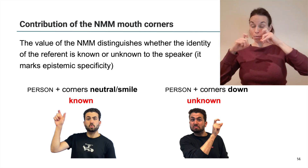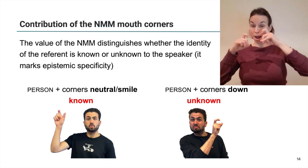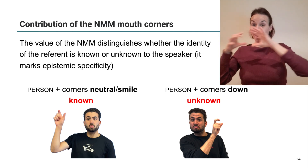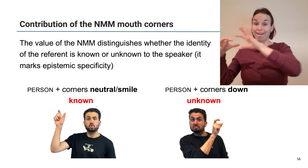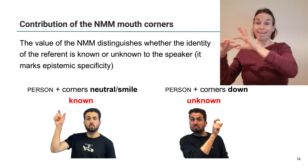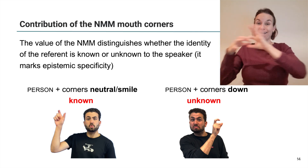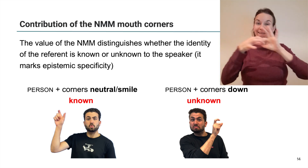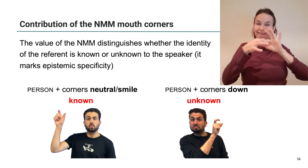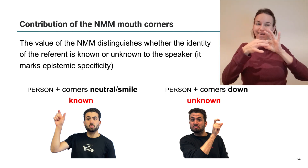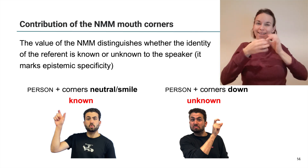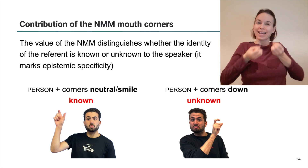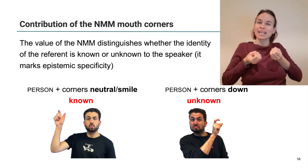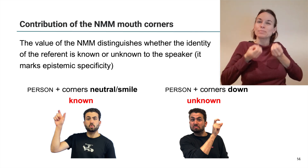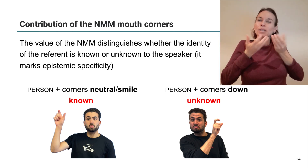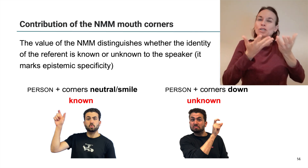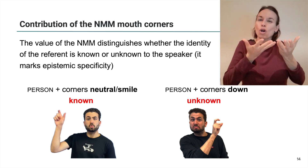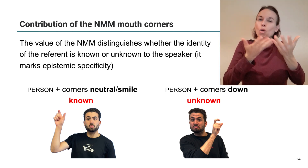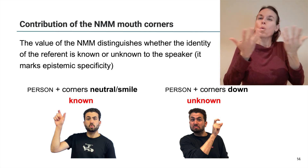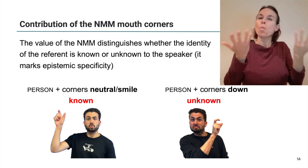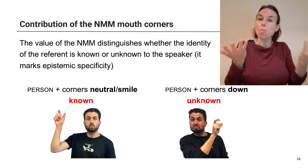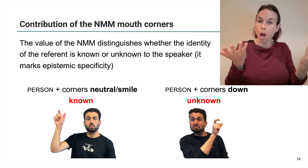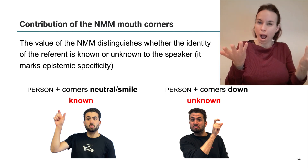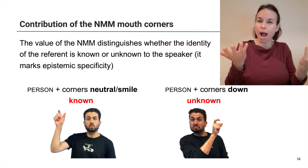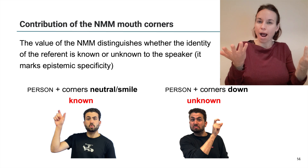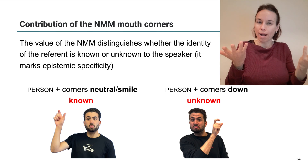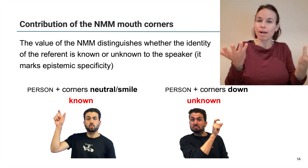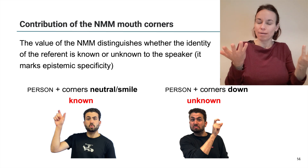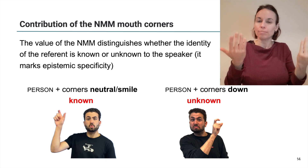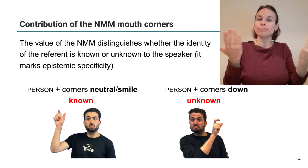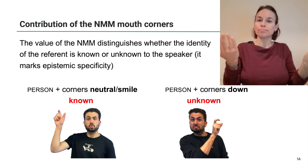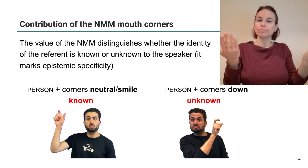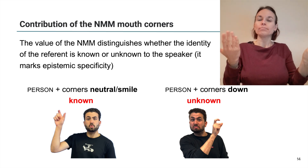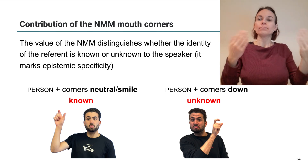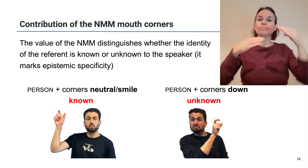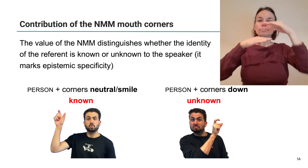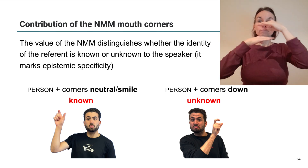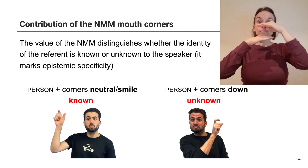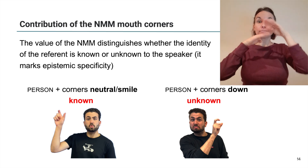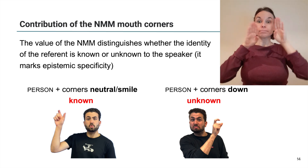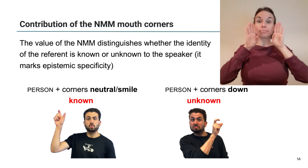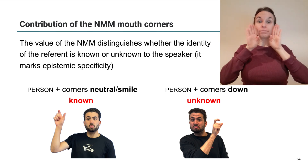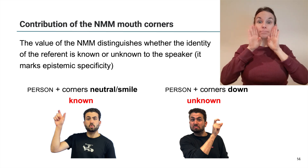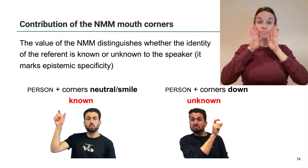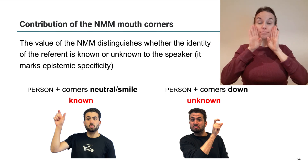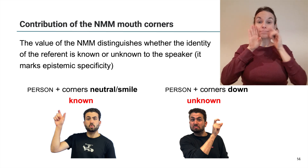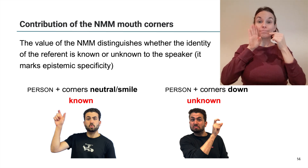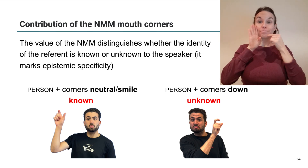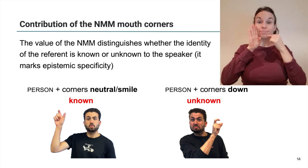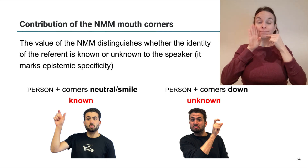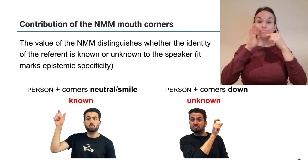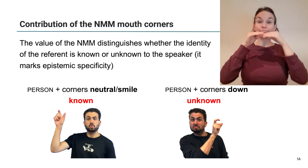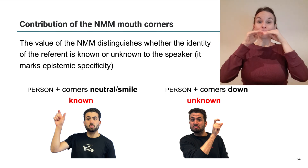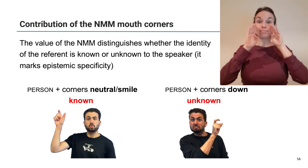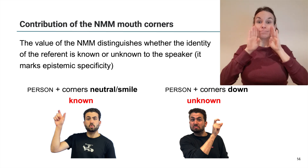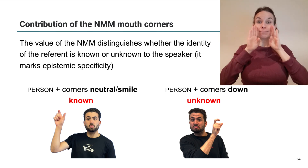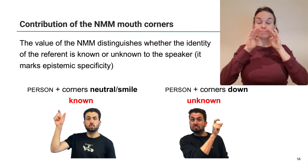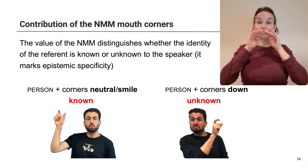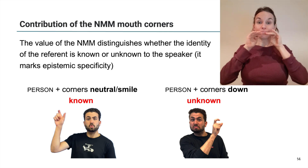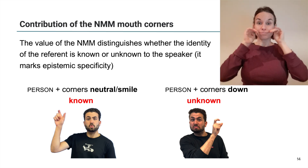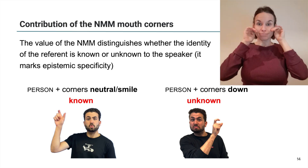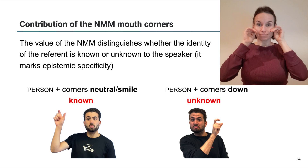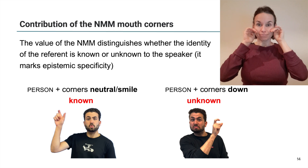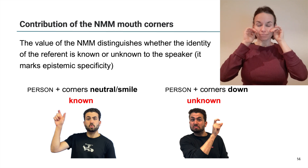With respect to the contribution of the non-manual marker, we have observed that the value of